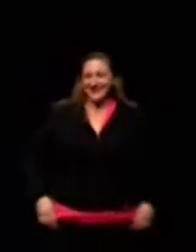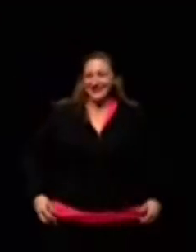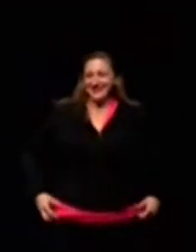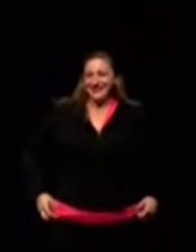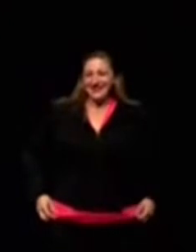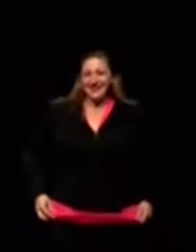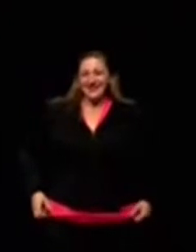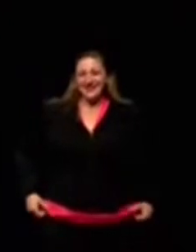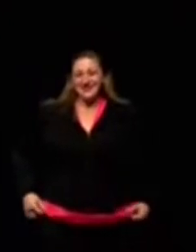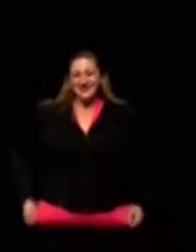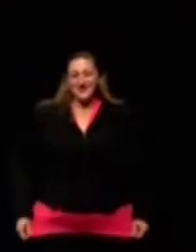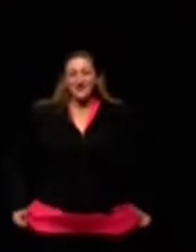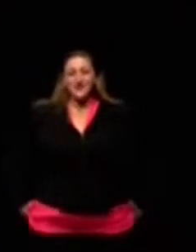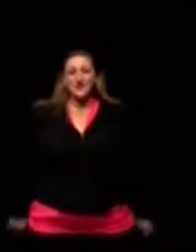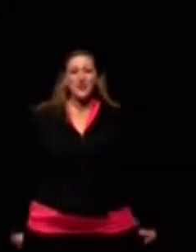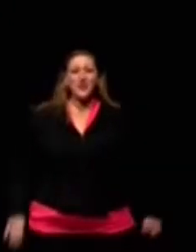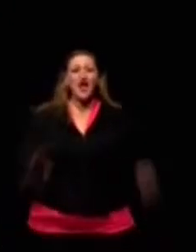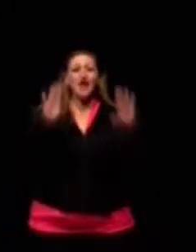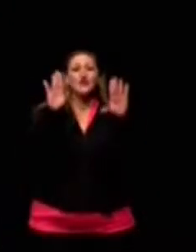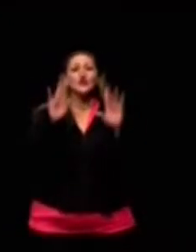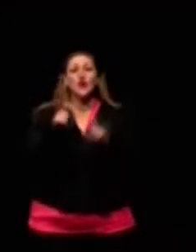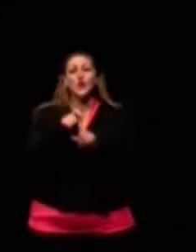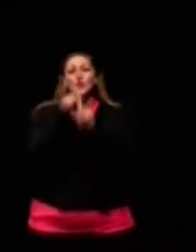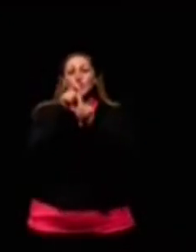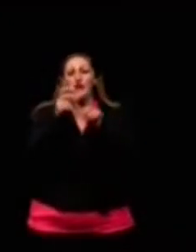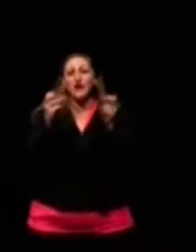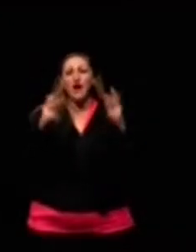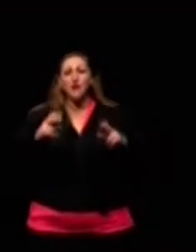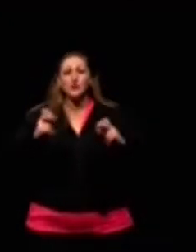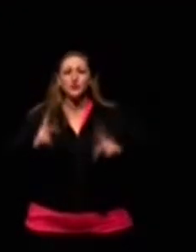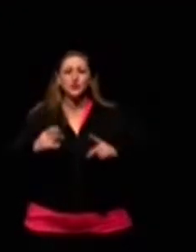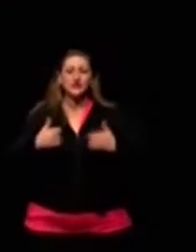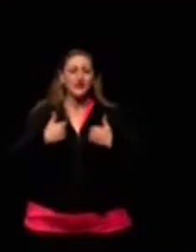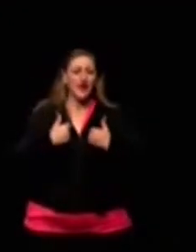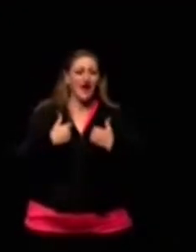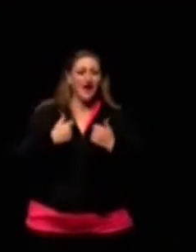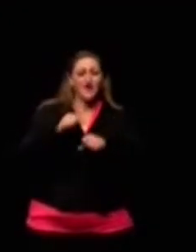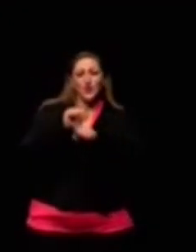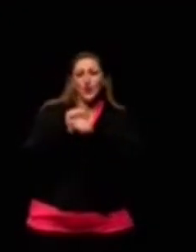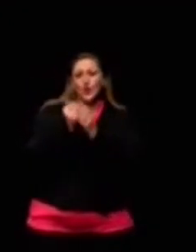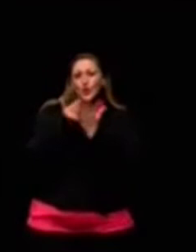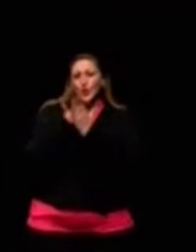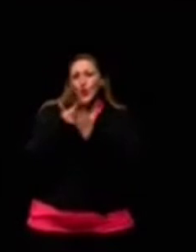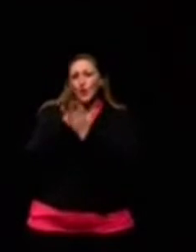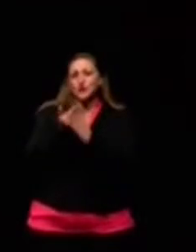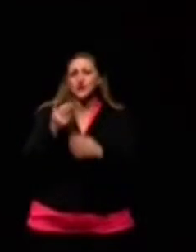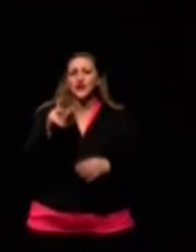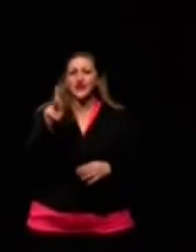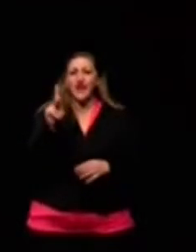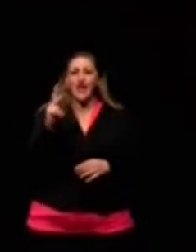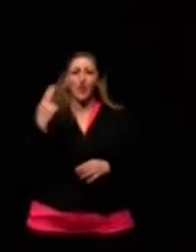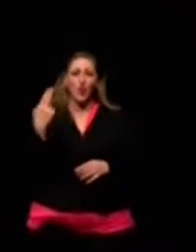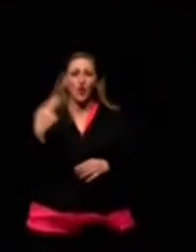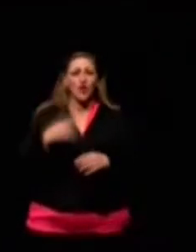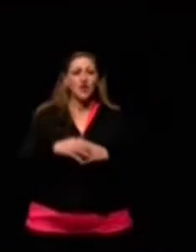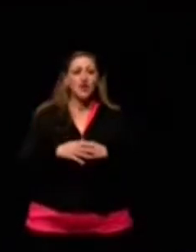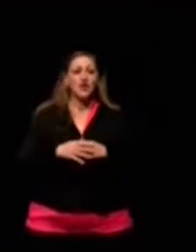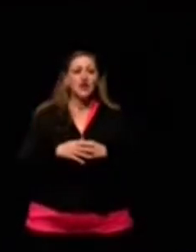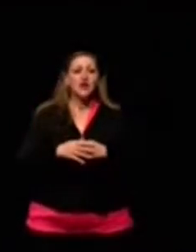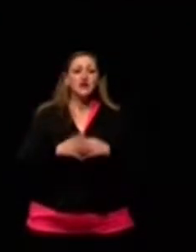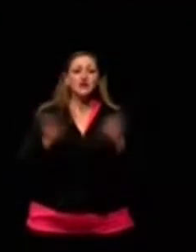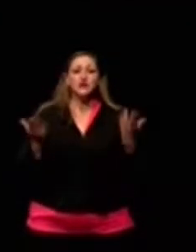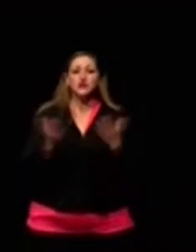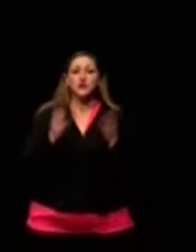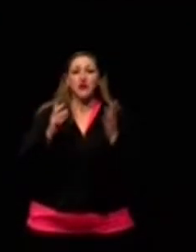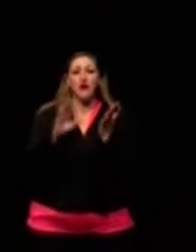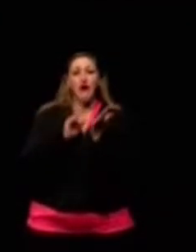And I have the great and unique opportunity to have worked closely with Kathy Hochul to bring